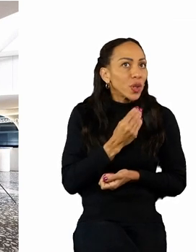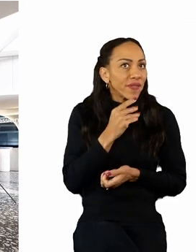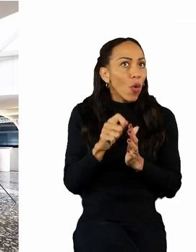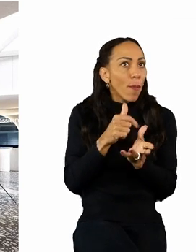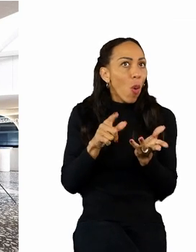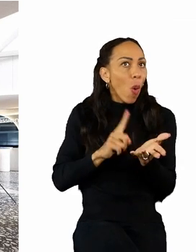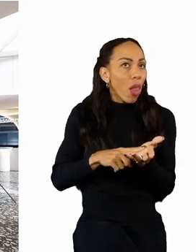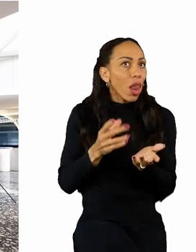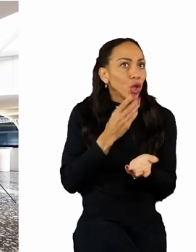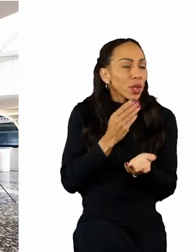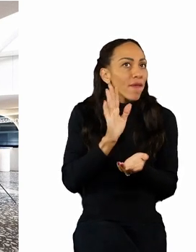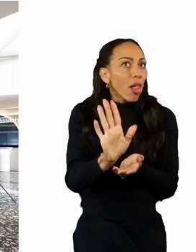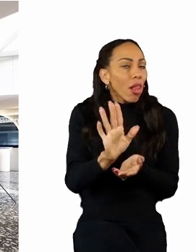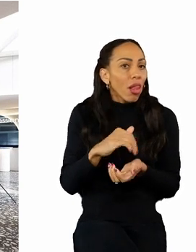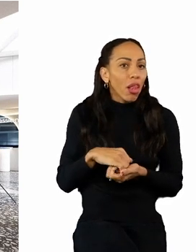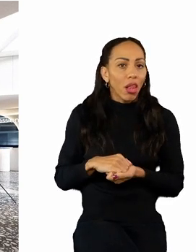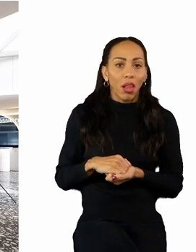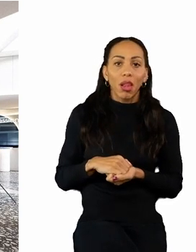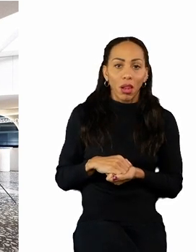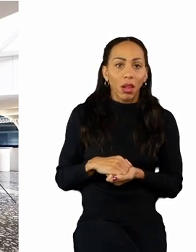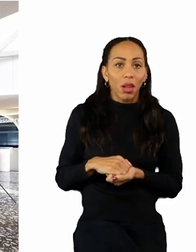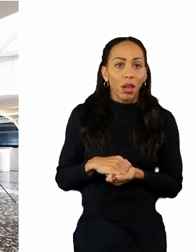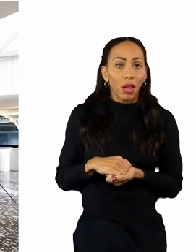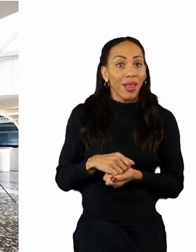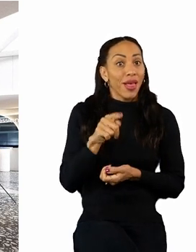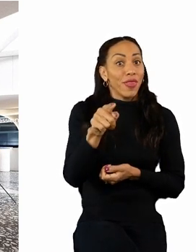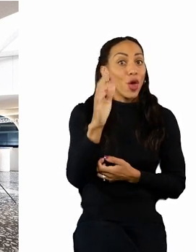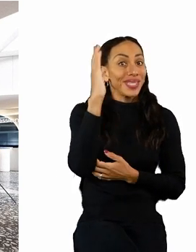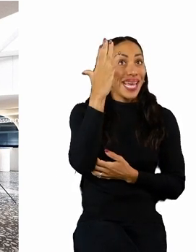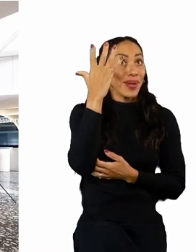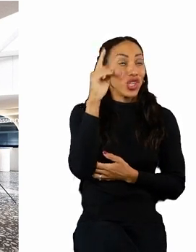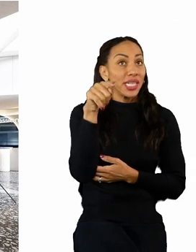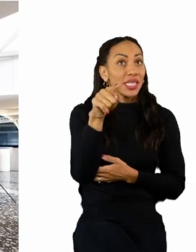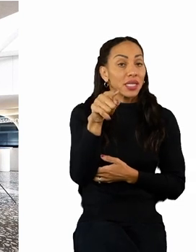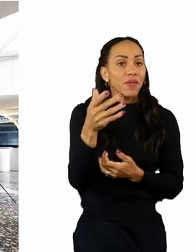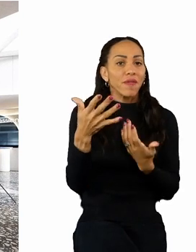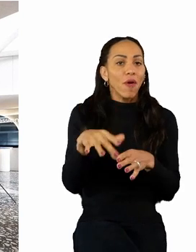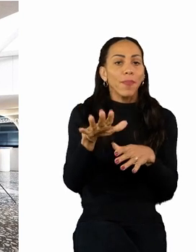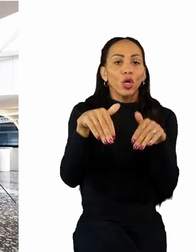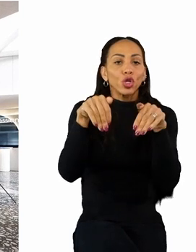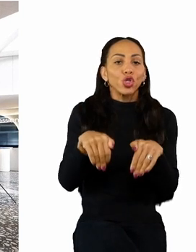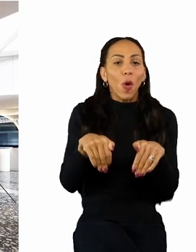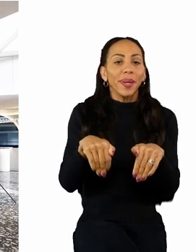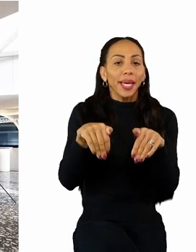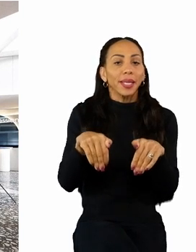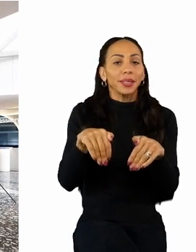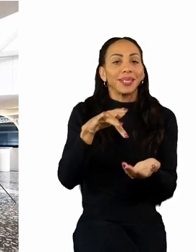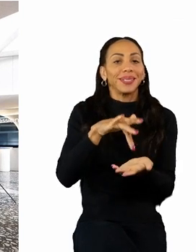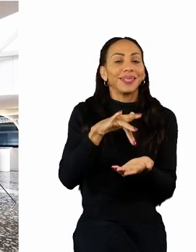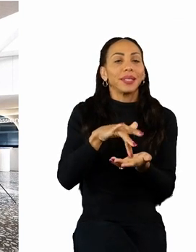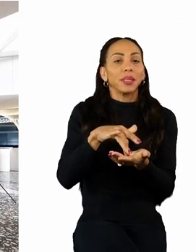I'm simply just giving you some sort of suggest thoughts and to think about. But that's this is super useful, Paul. It's good. Super